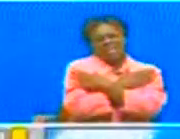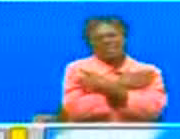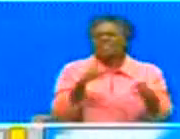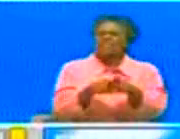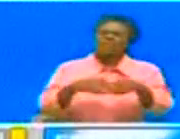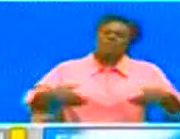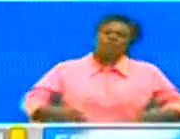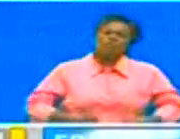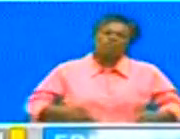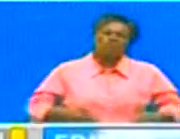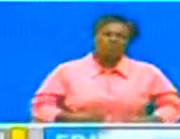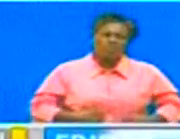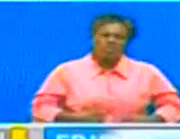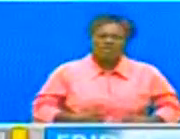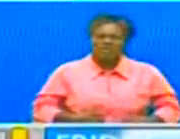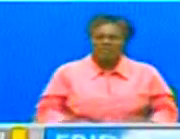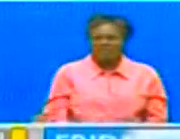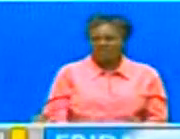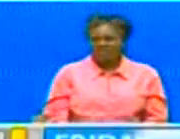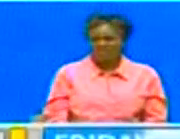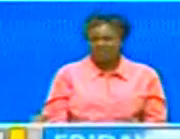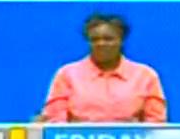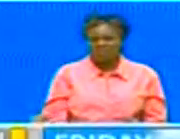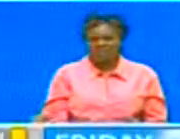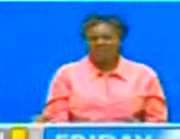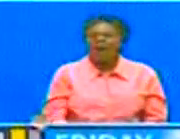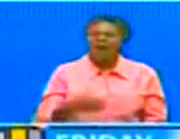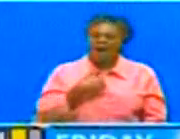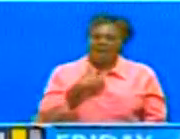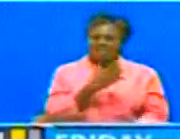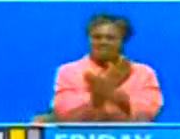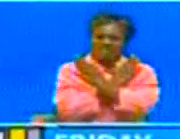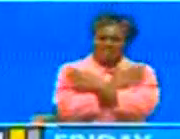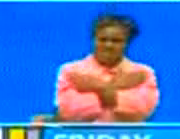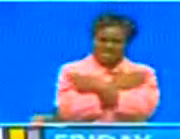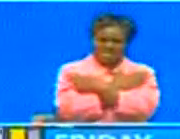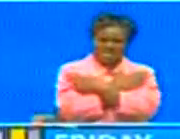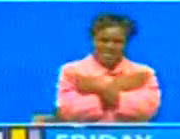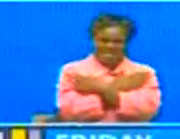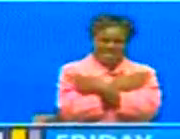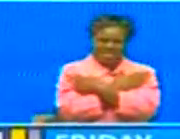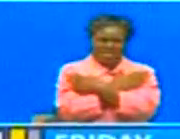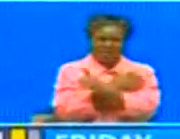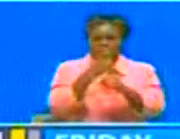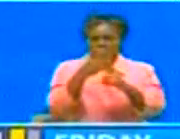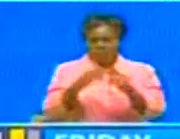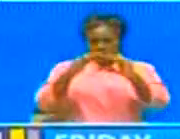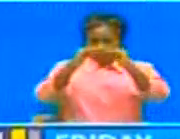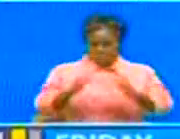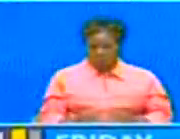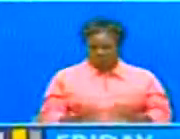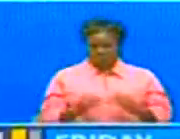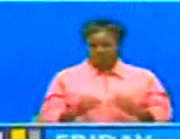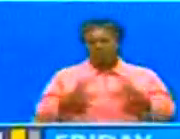talking about would call them tunguyas? I have friends uh-huh. from right the bottom uh-huh. to the